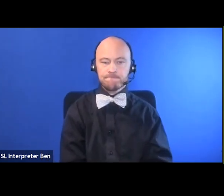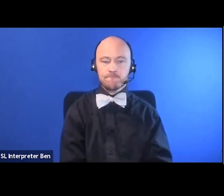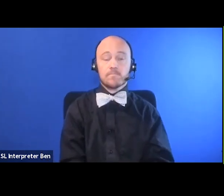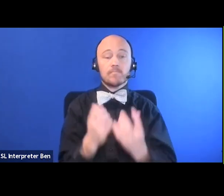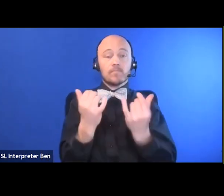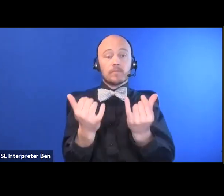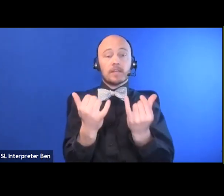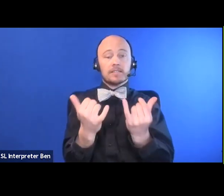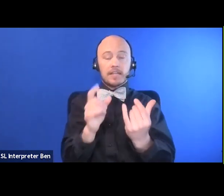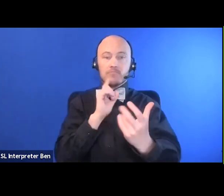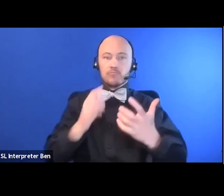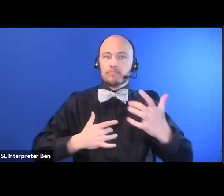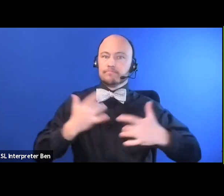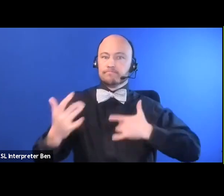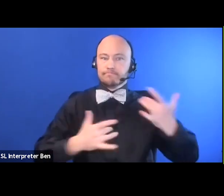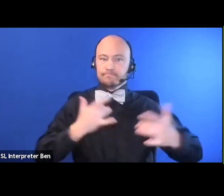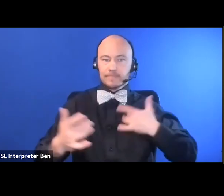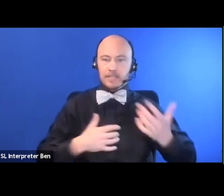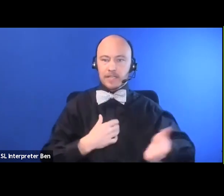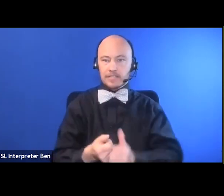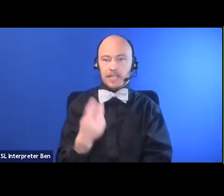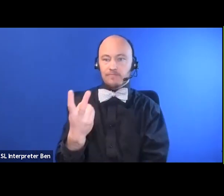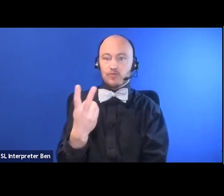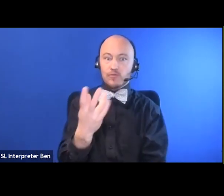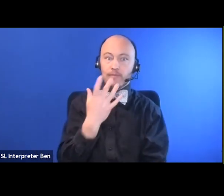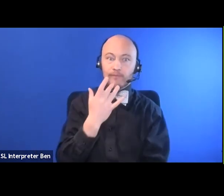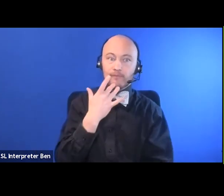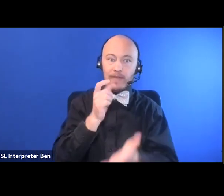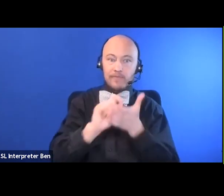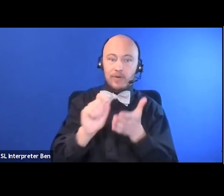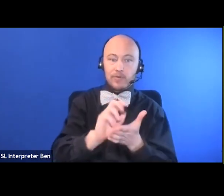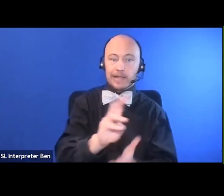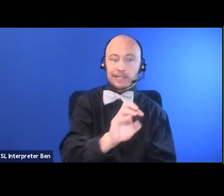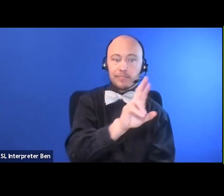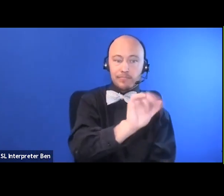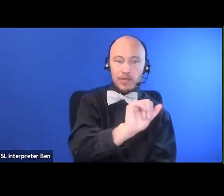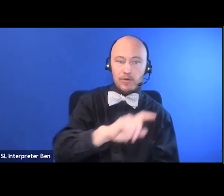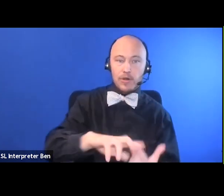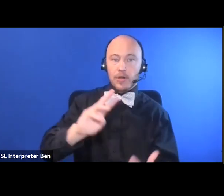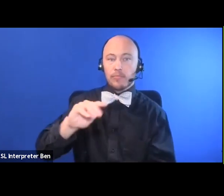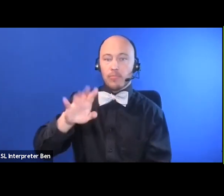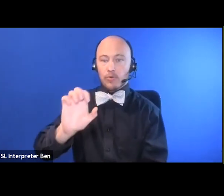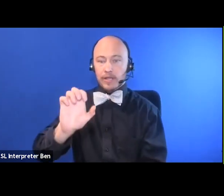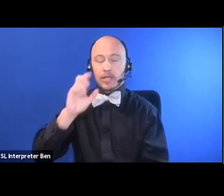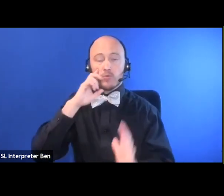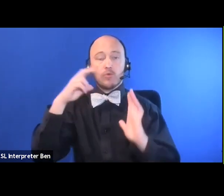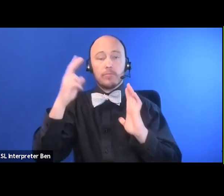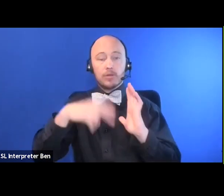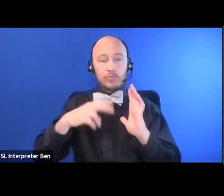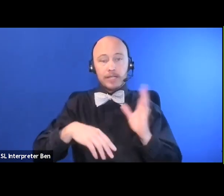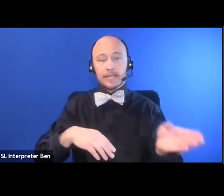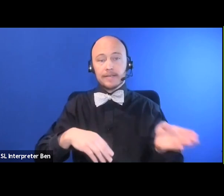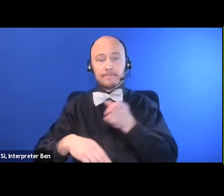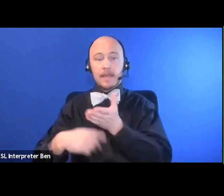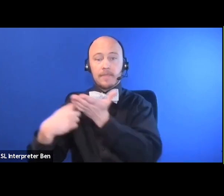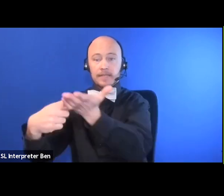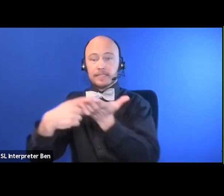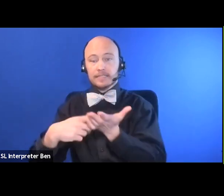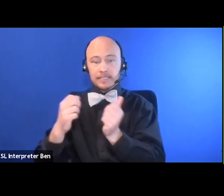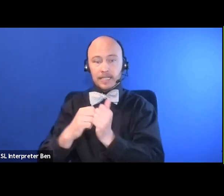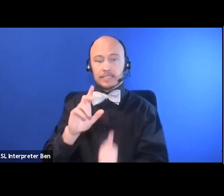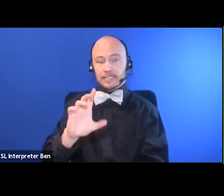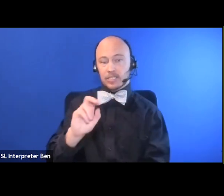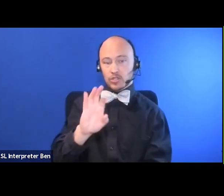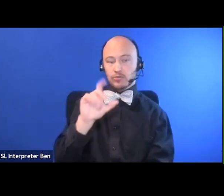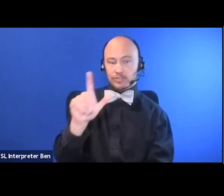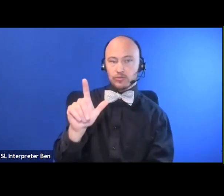Today, we are thrilled to present two of our favorite writers, Mira Jacob and Monique Truong, in a reading followed by a discussion with the wonderful Crystal Hana